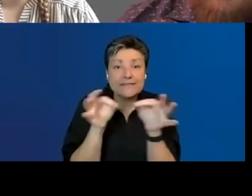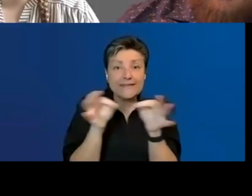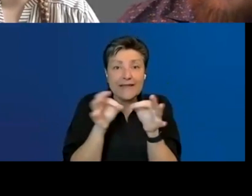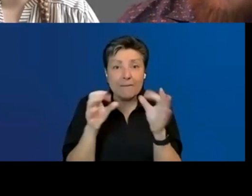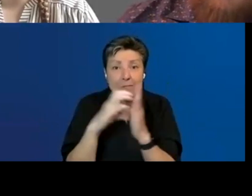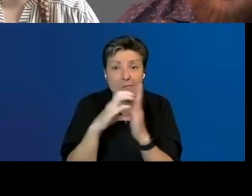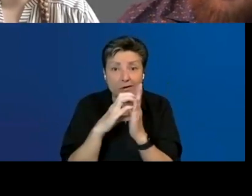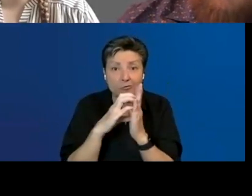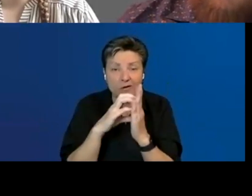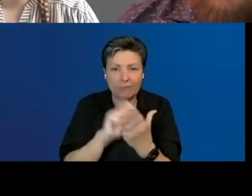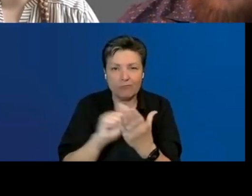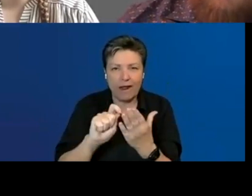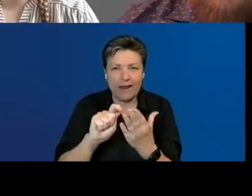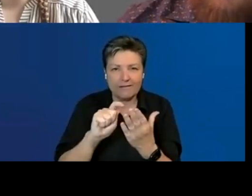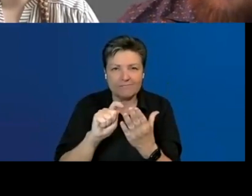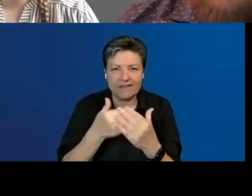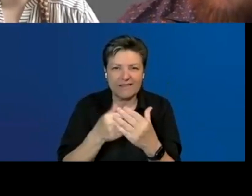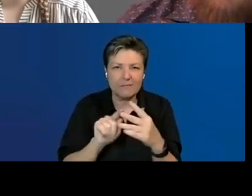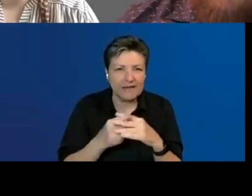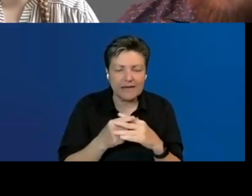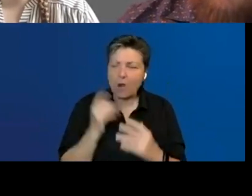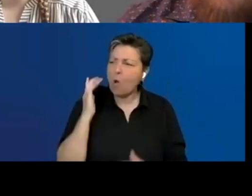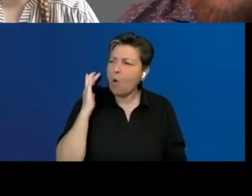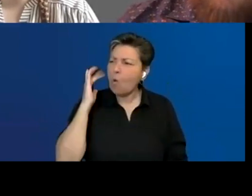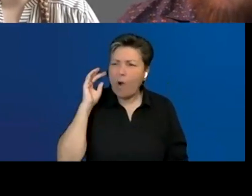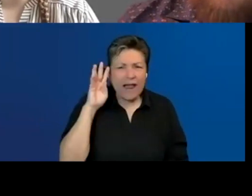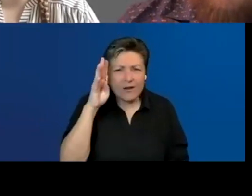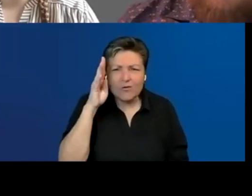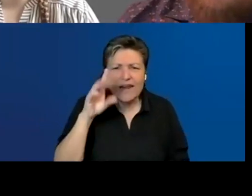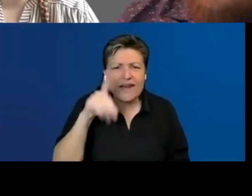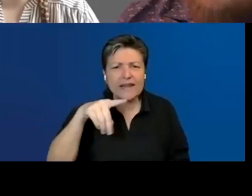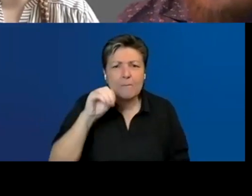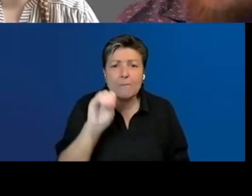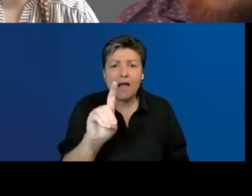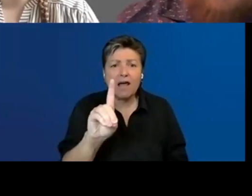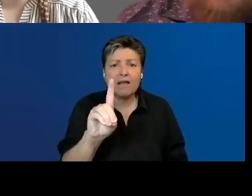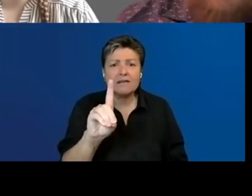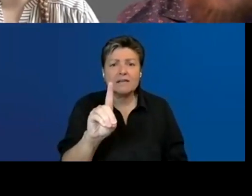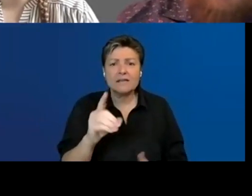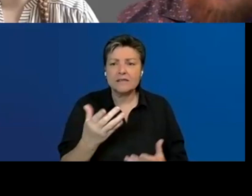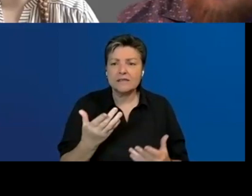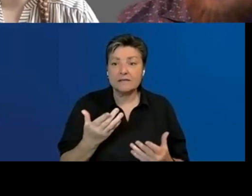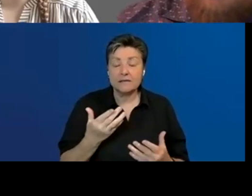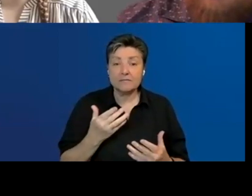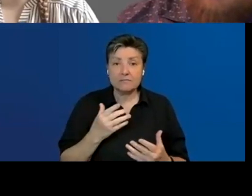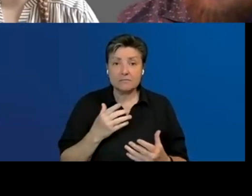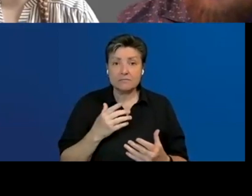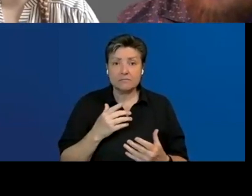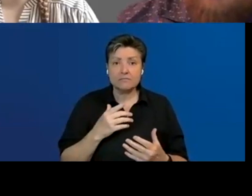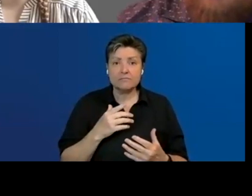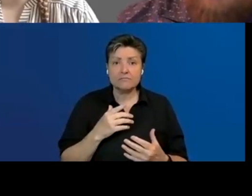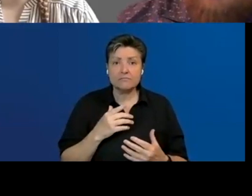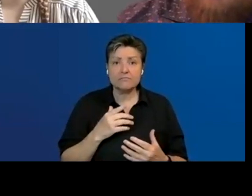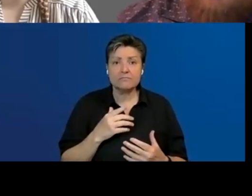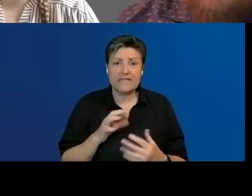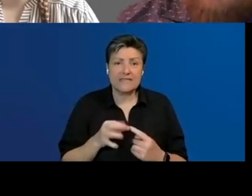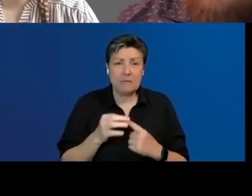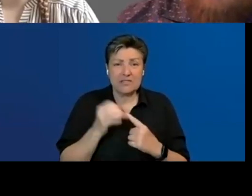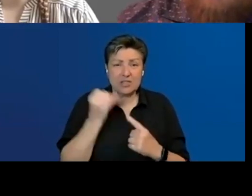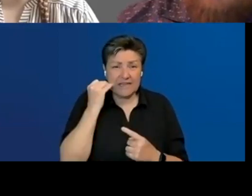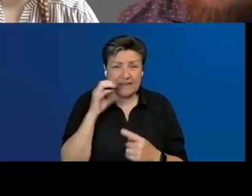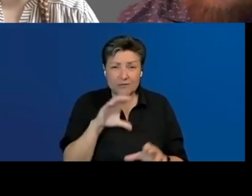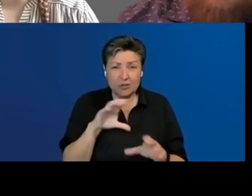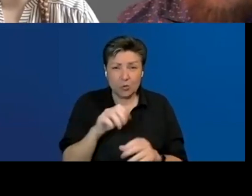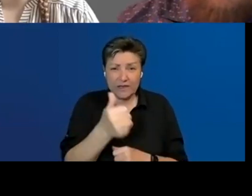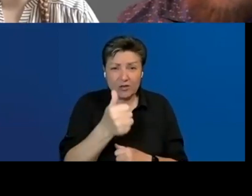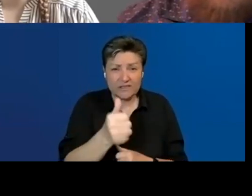did and what worked for me. So like, why are you creating this podcast? Because, it is a fairly, especially if you're doing it yourself, it's going